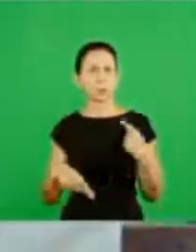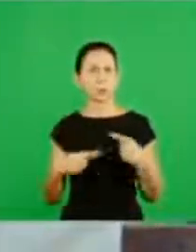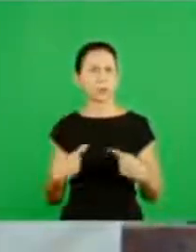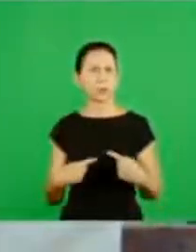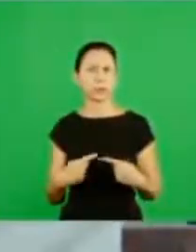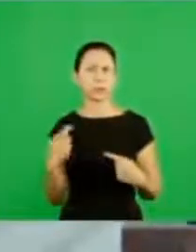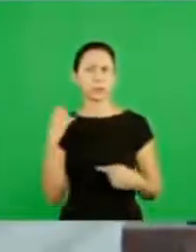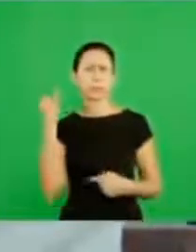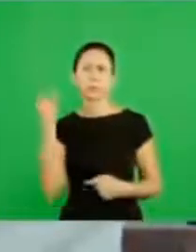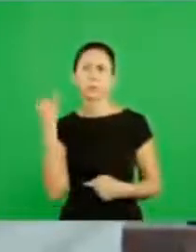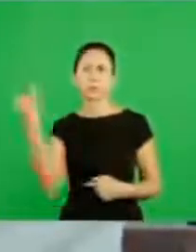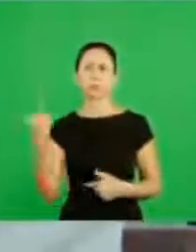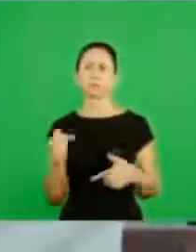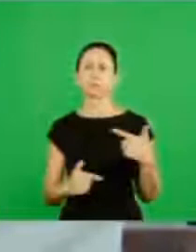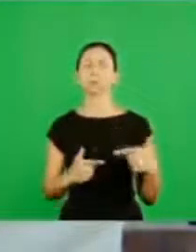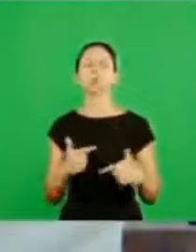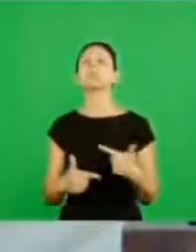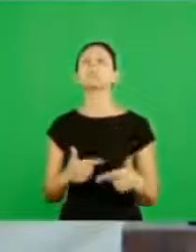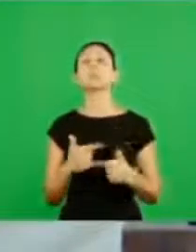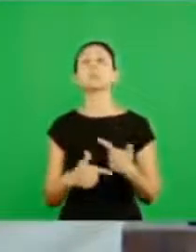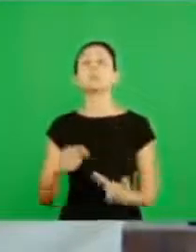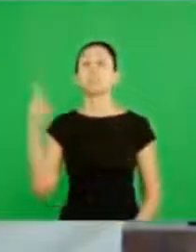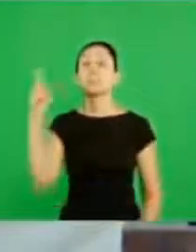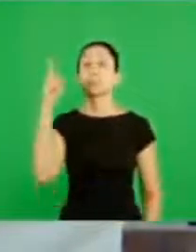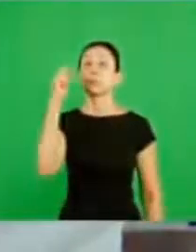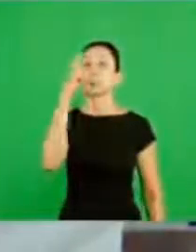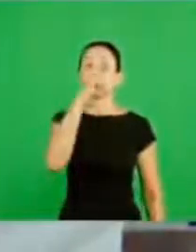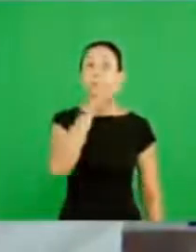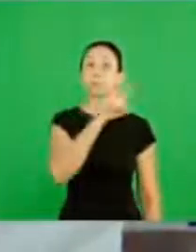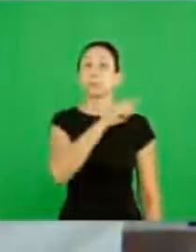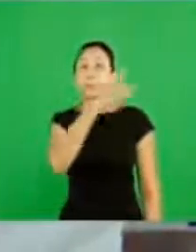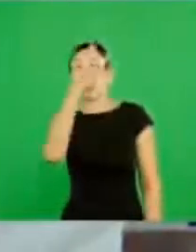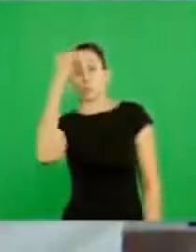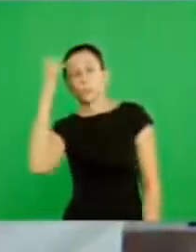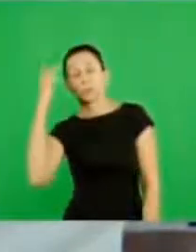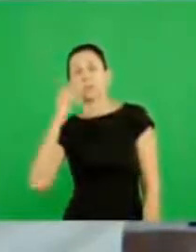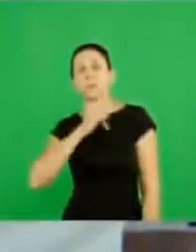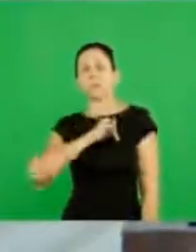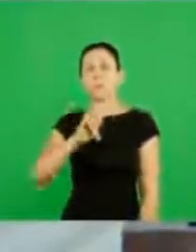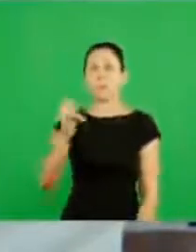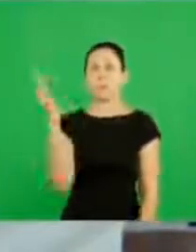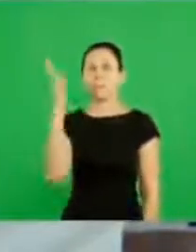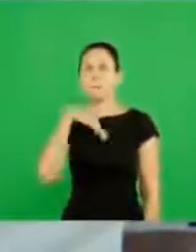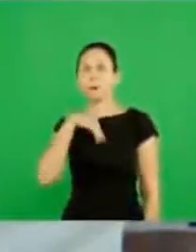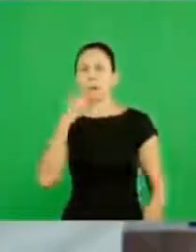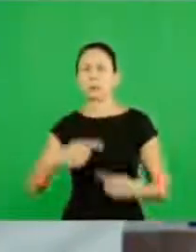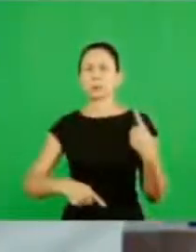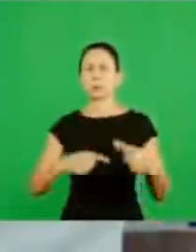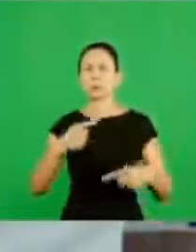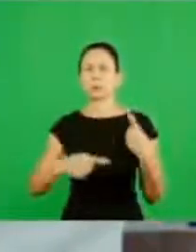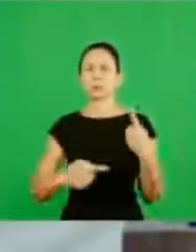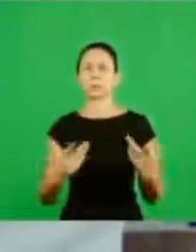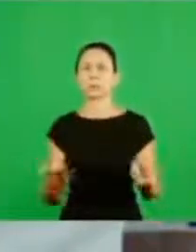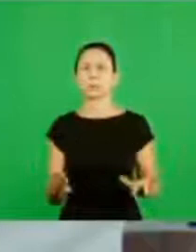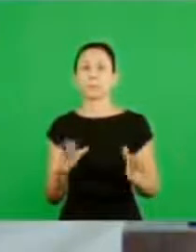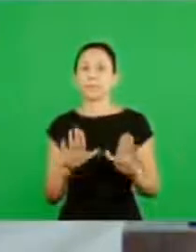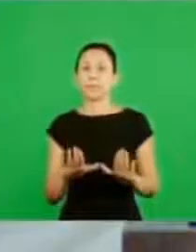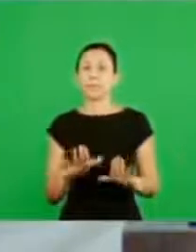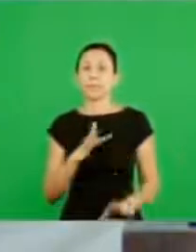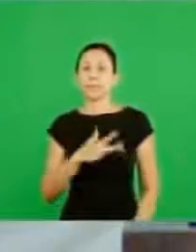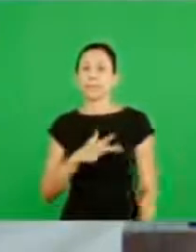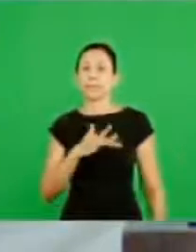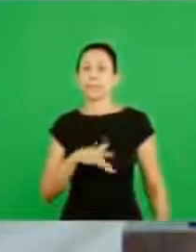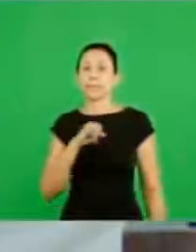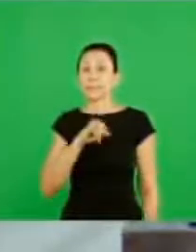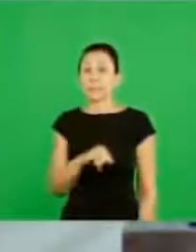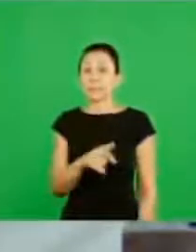here extraordinary politicians, you know, experienced, lived in this trial that isn't